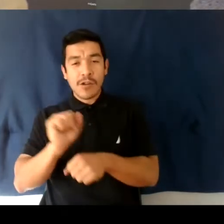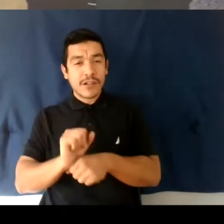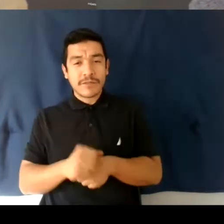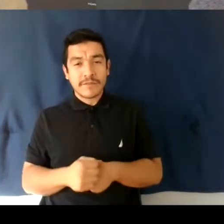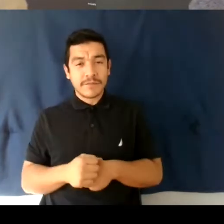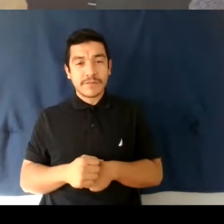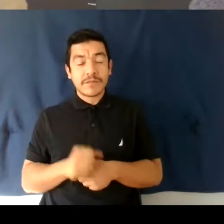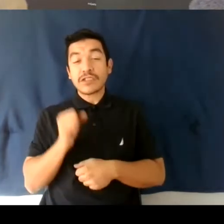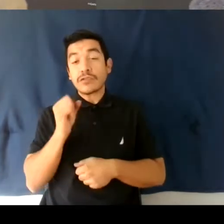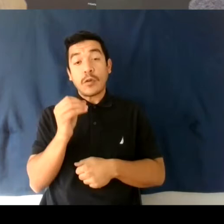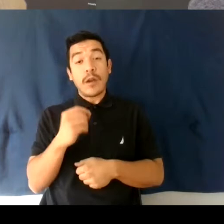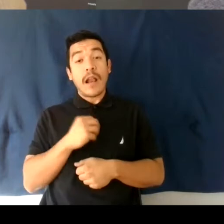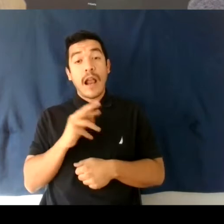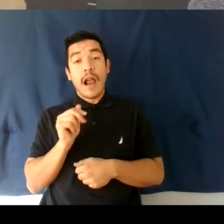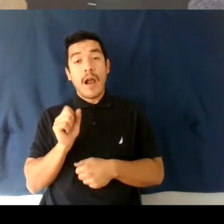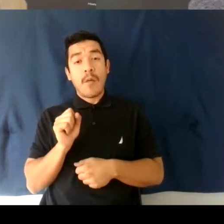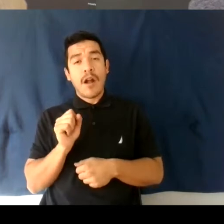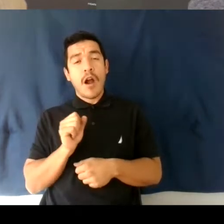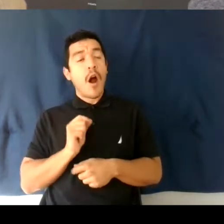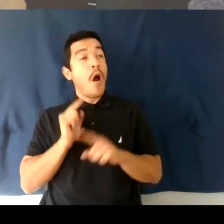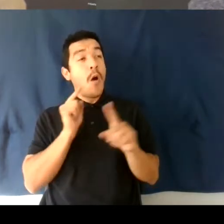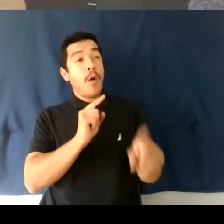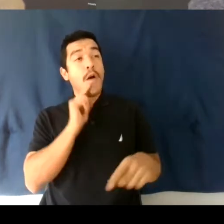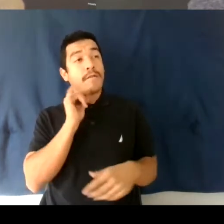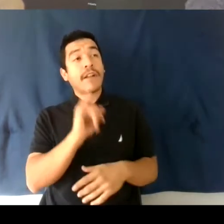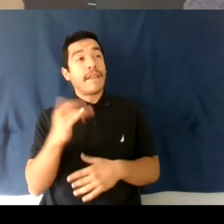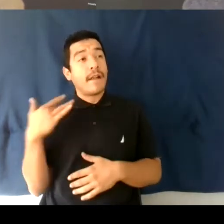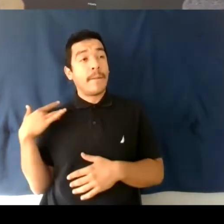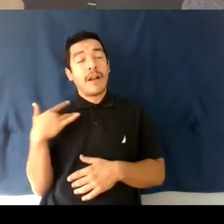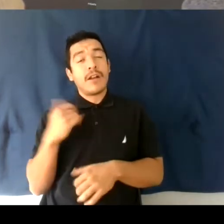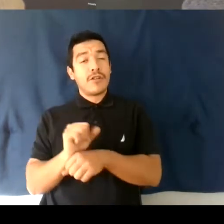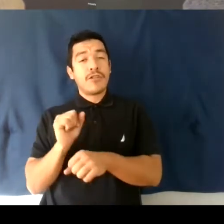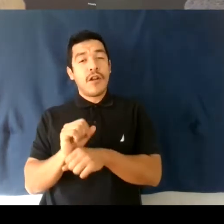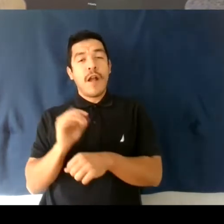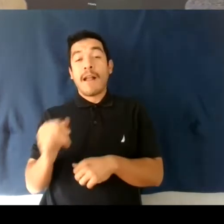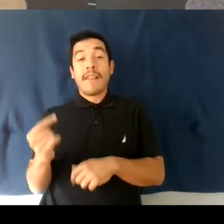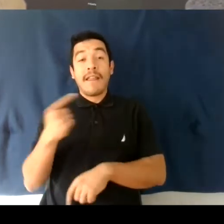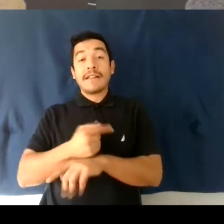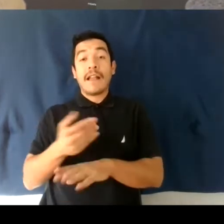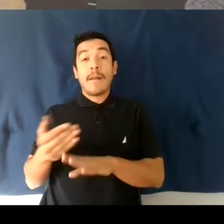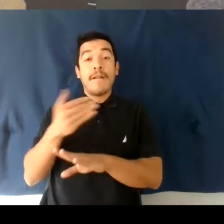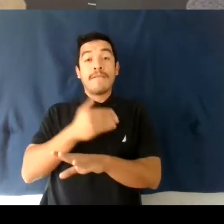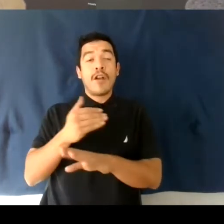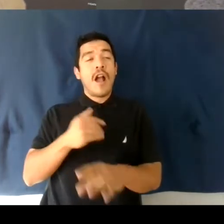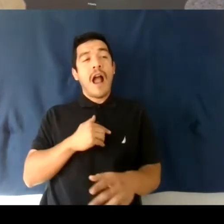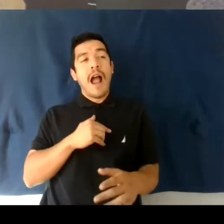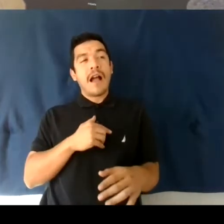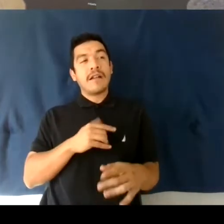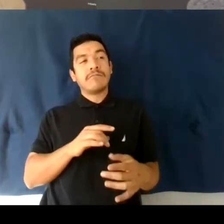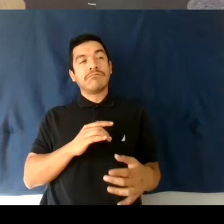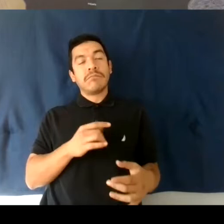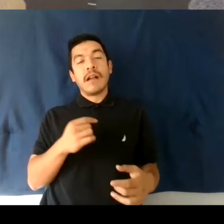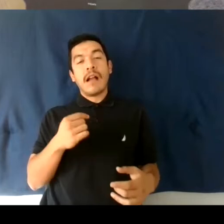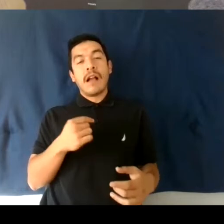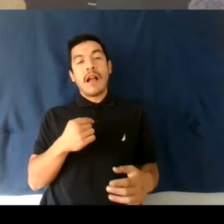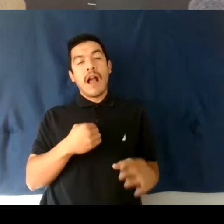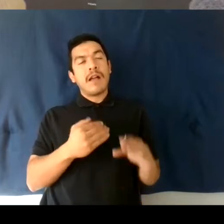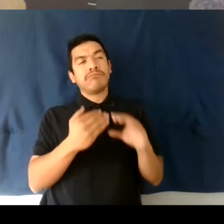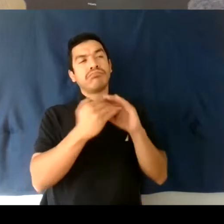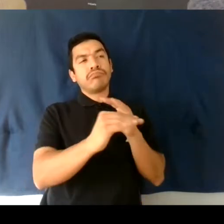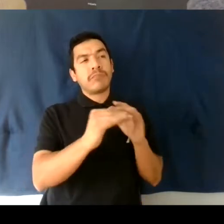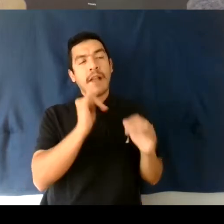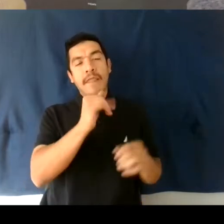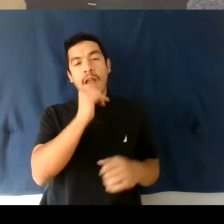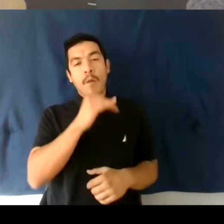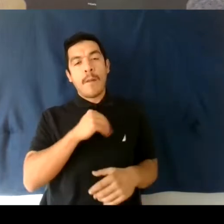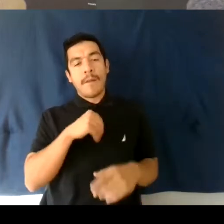so I was going for this modeling job, and then the day before I messaged the lady, the production, because